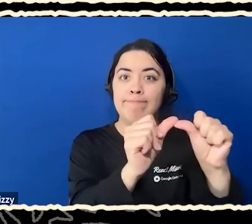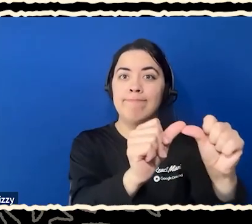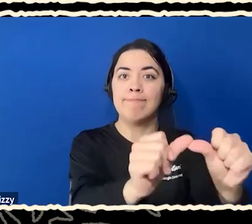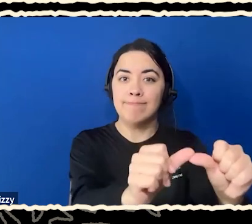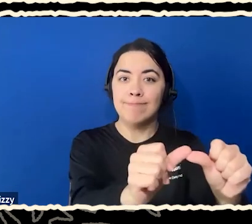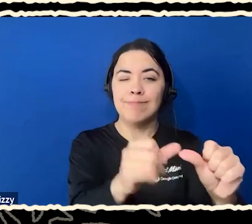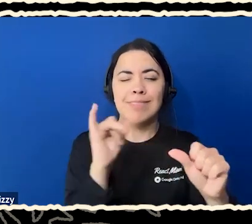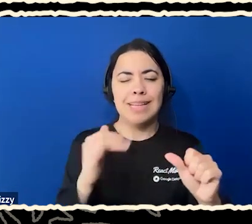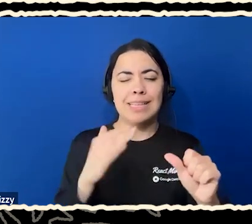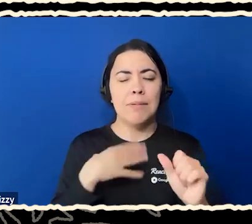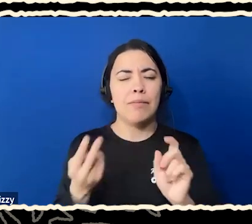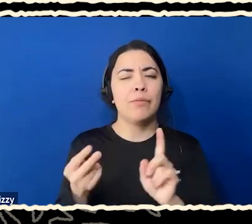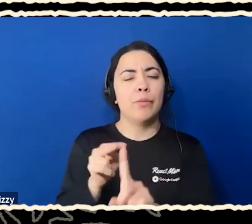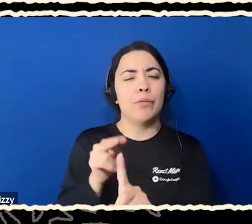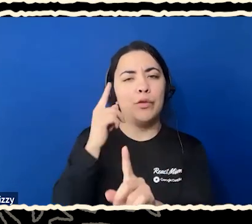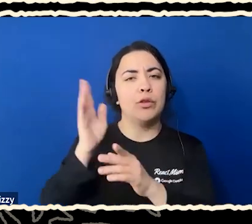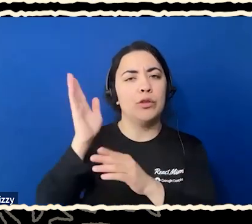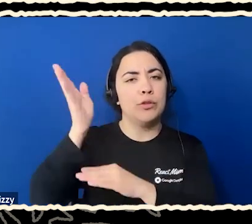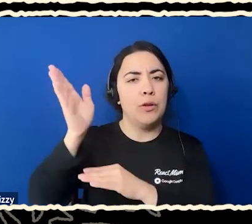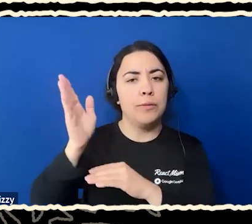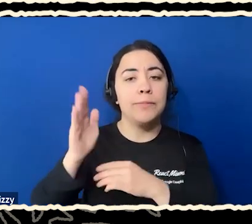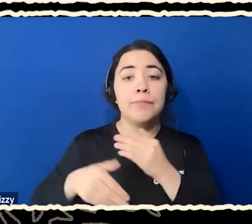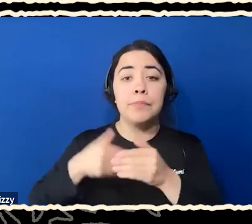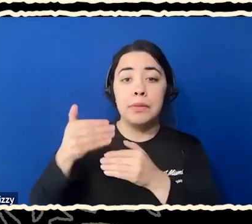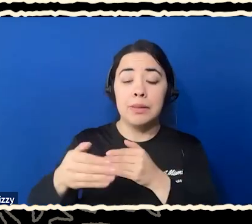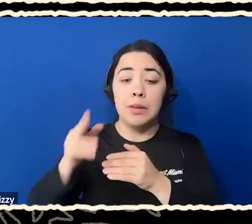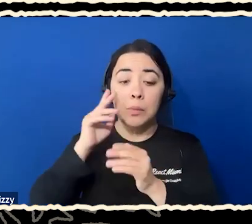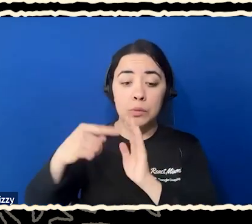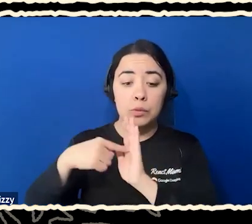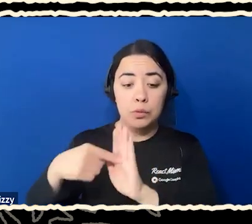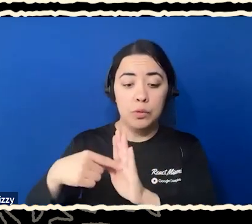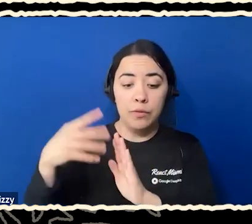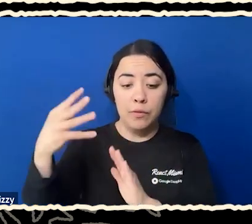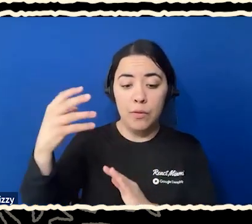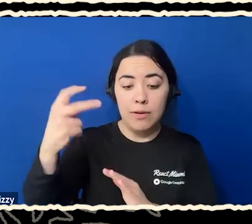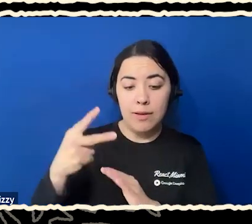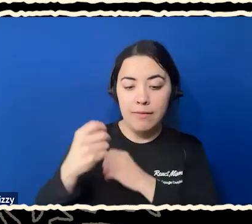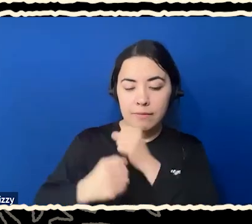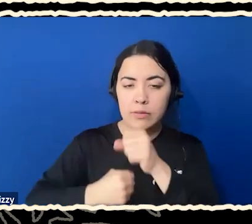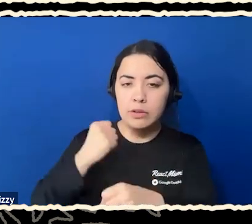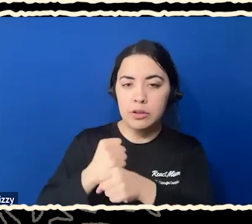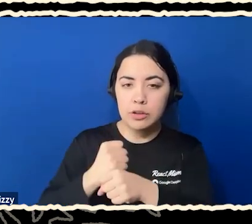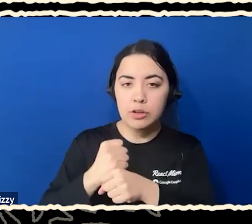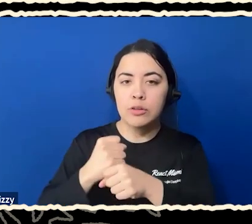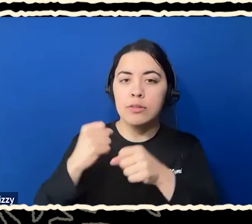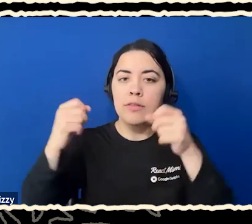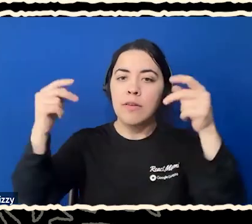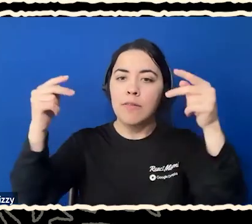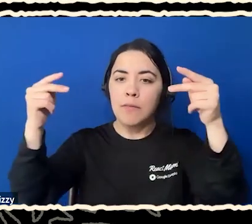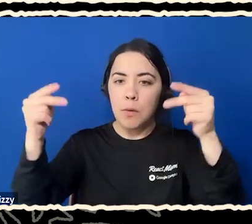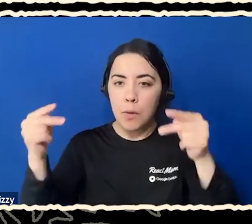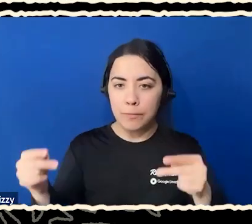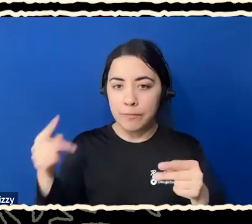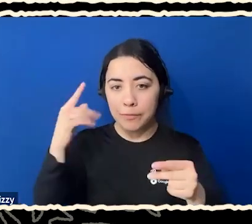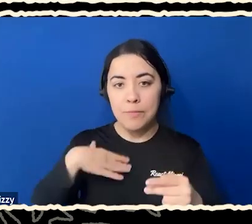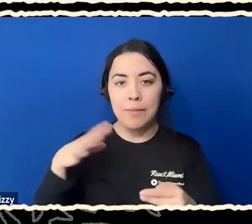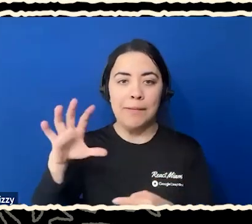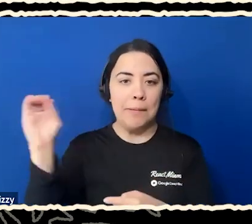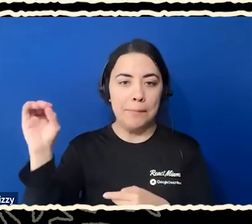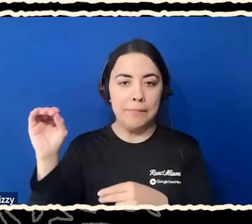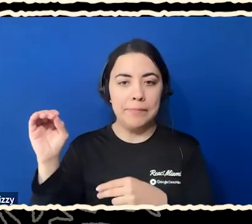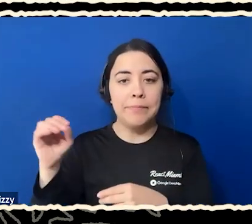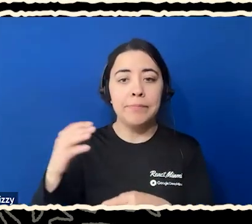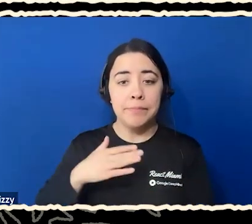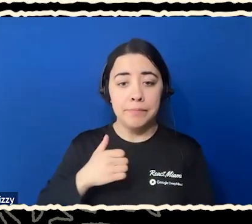talk. Next, I'm going to show you 4.5 years of the code base for my company. I'm the CTO